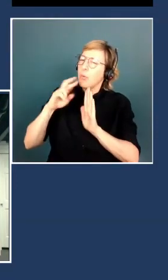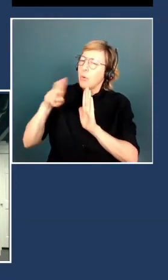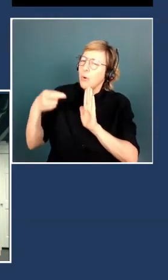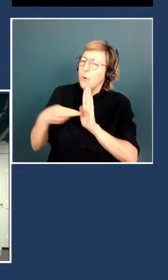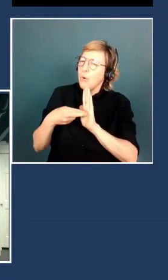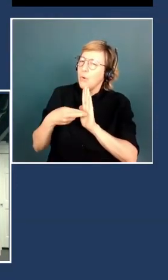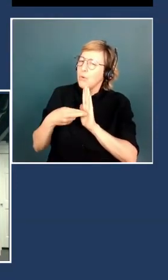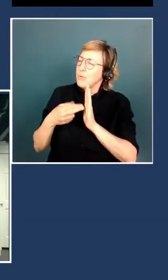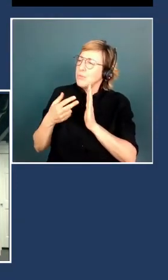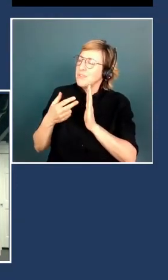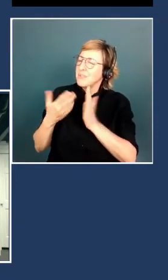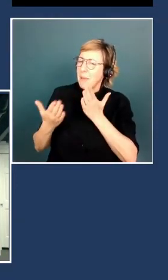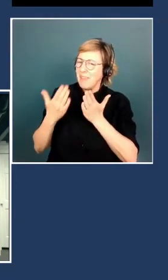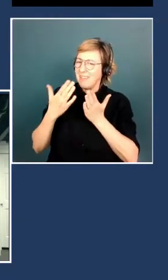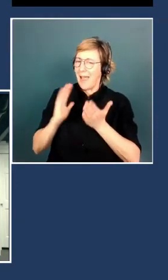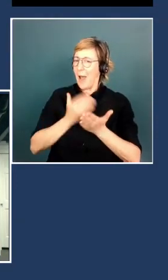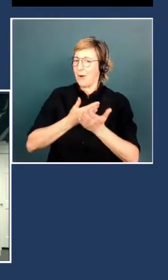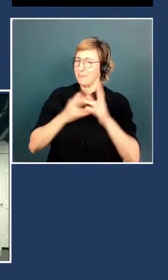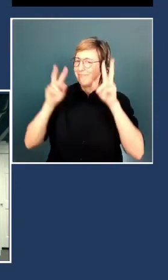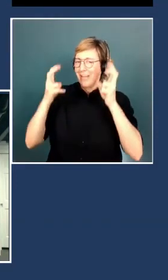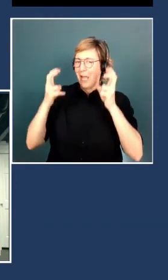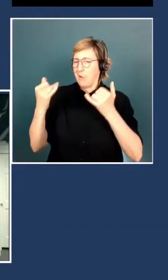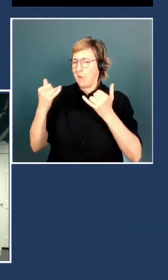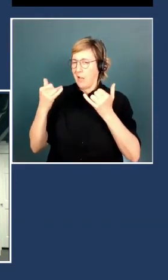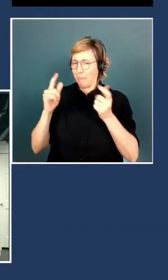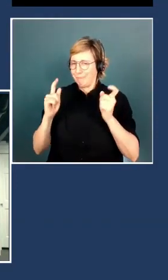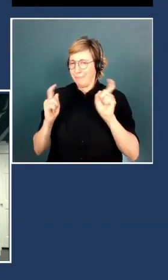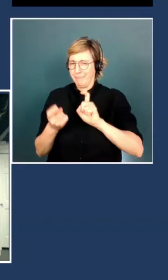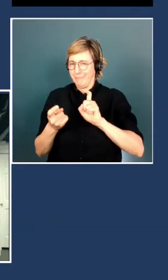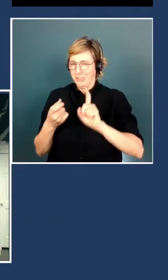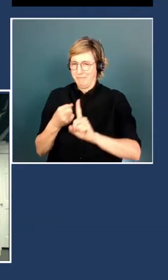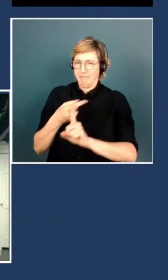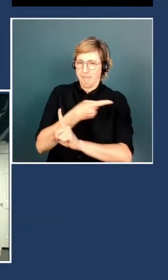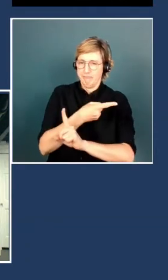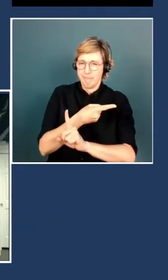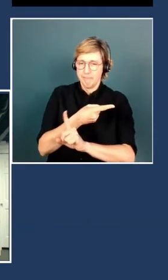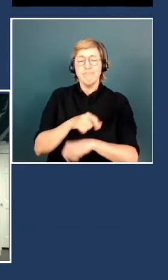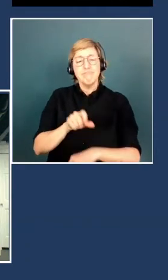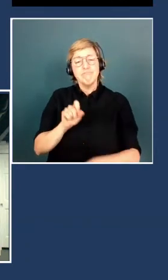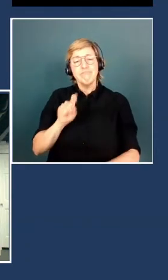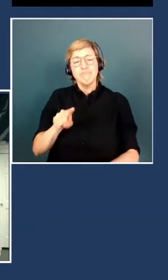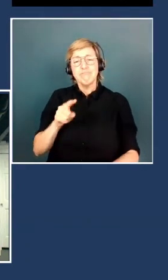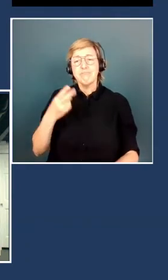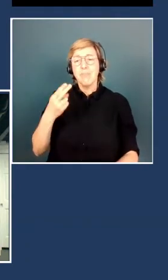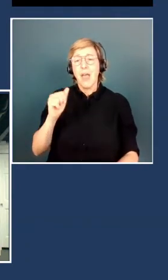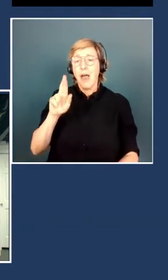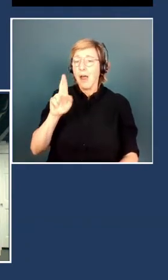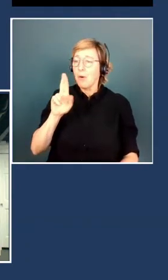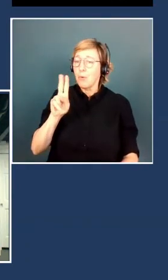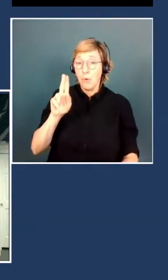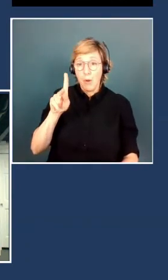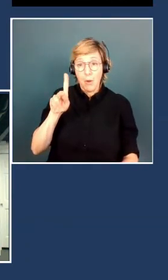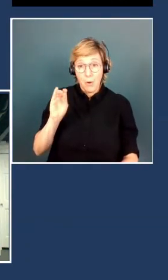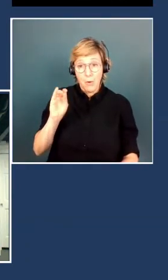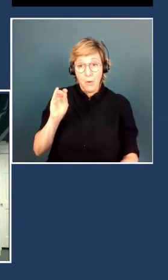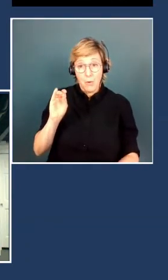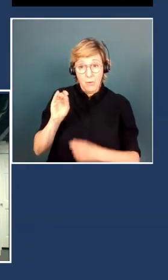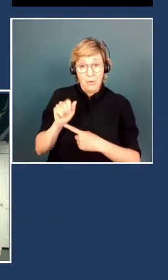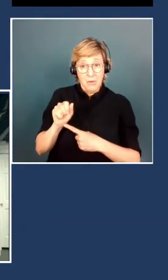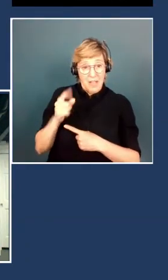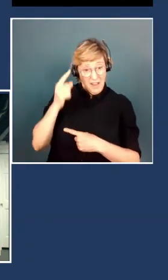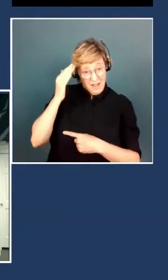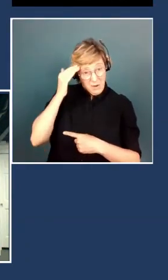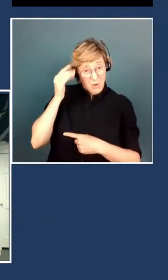just our agenda here a little bit. So Haruko, I know you've participated and been a